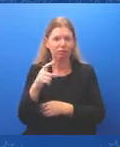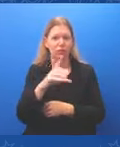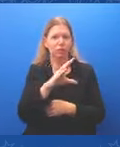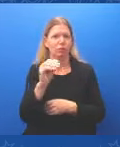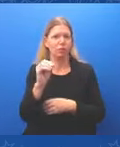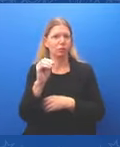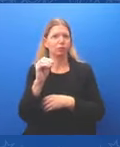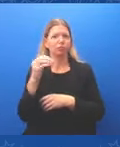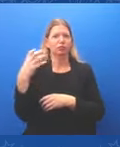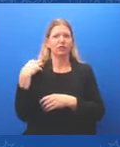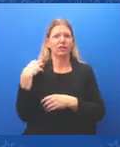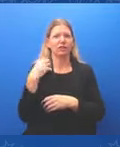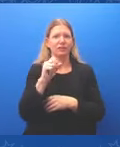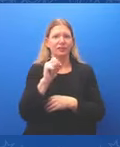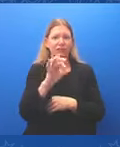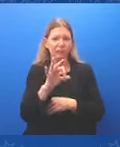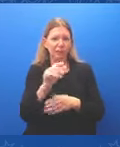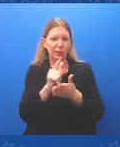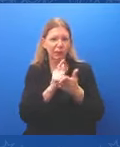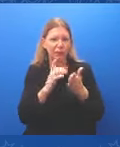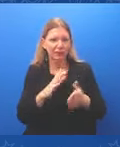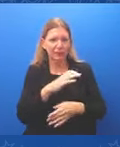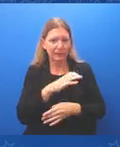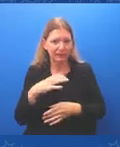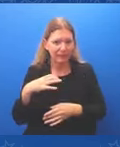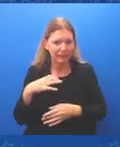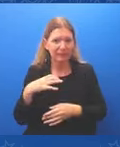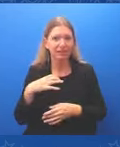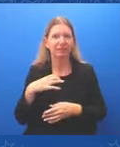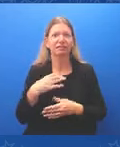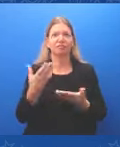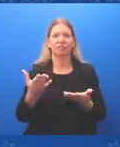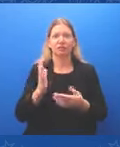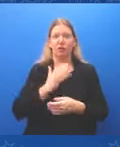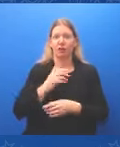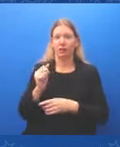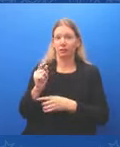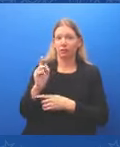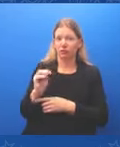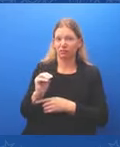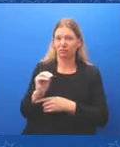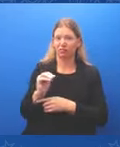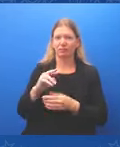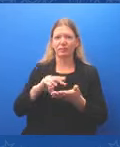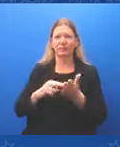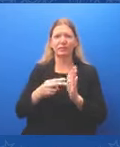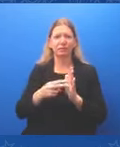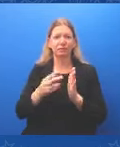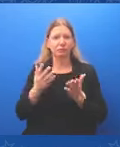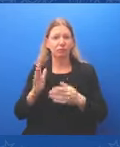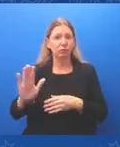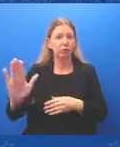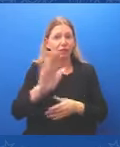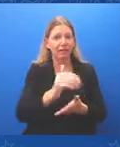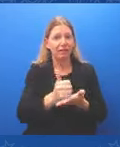pushing back against voter suppression, election subversion, and hate-fueled violence.